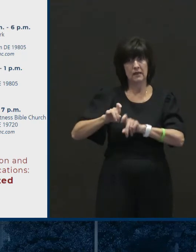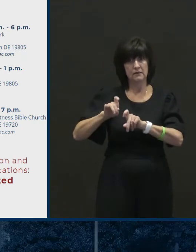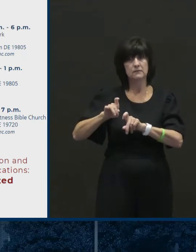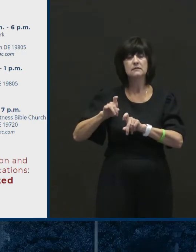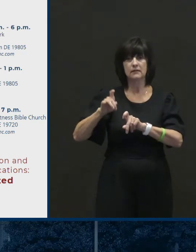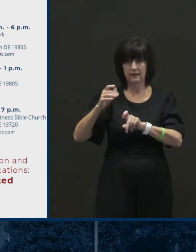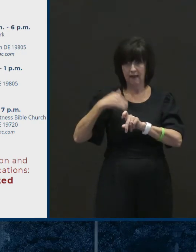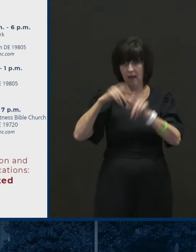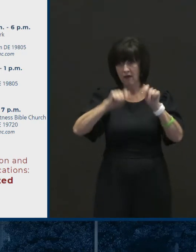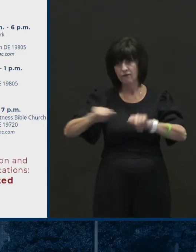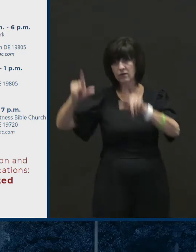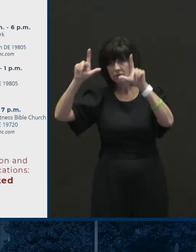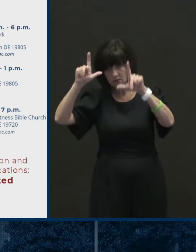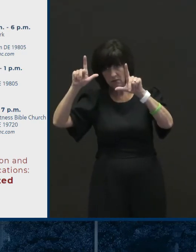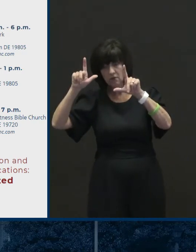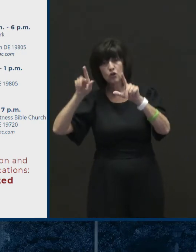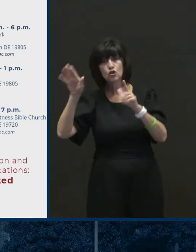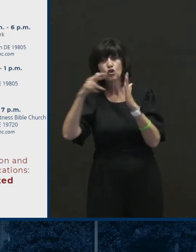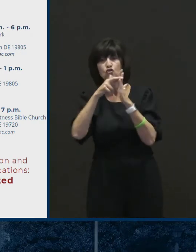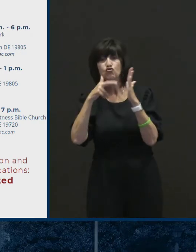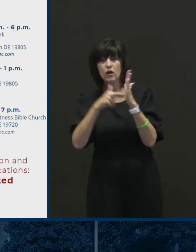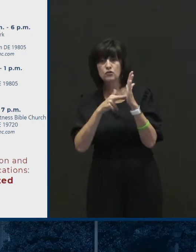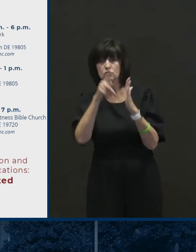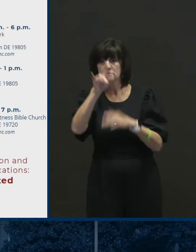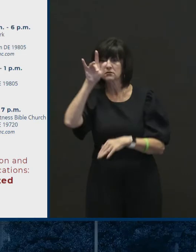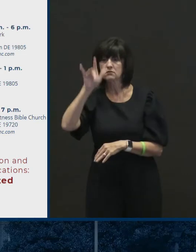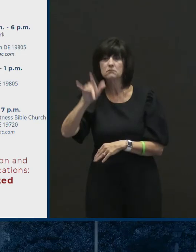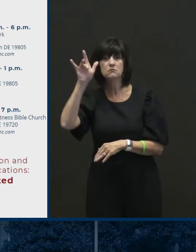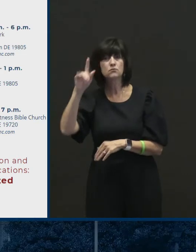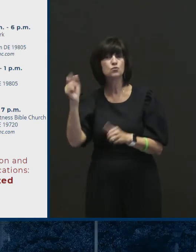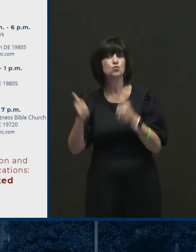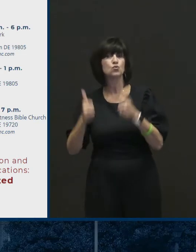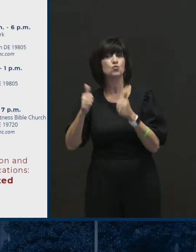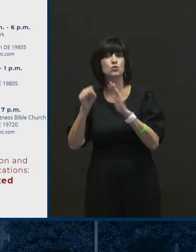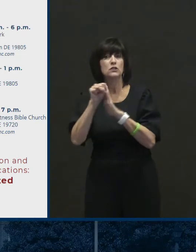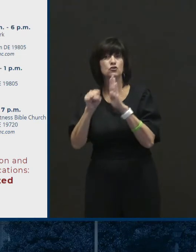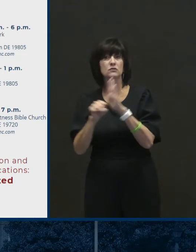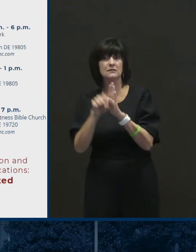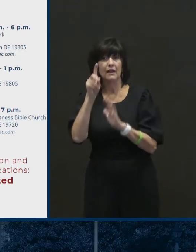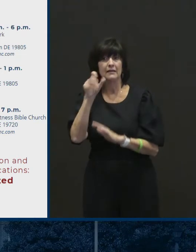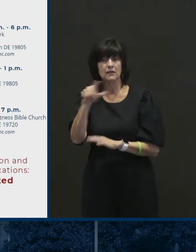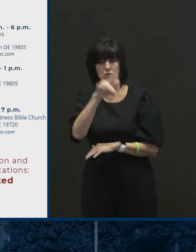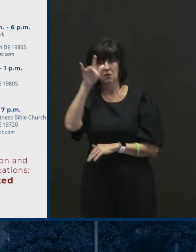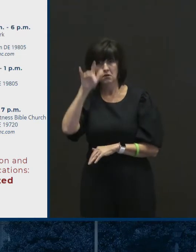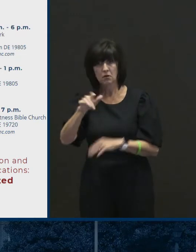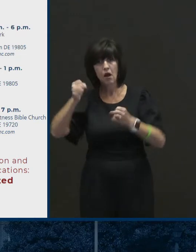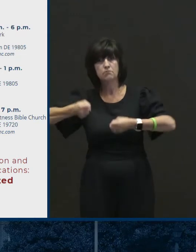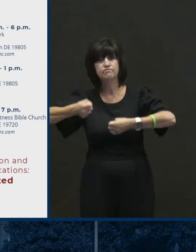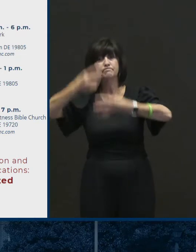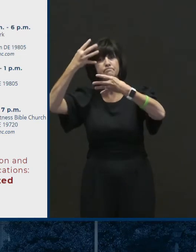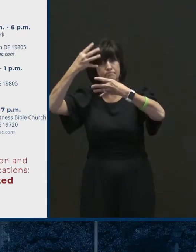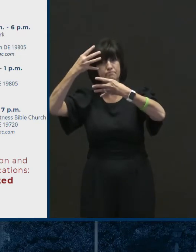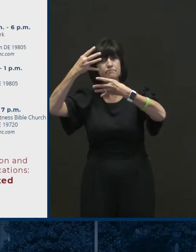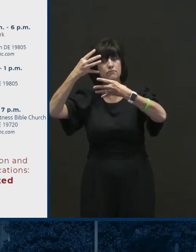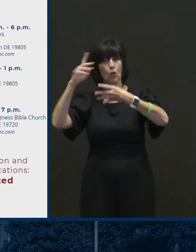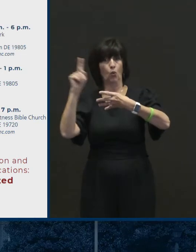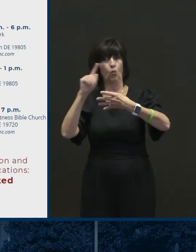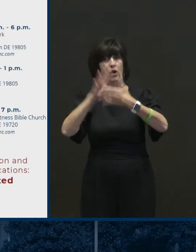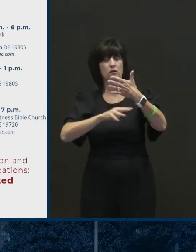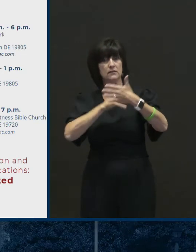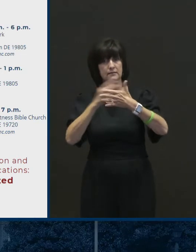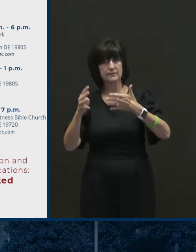redirected to automatically. You'll be able to select Delaware and find out what we have scheduled. So if you see something changing there, it